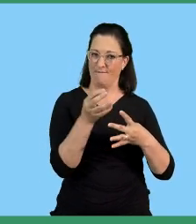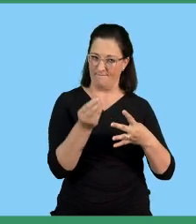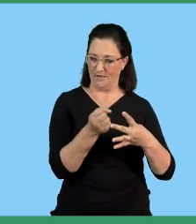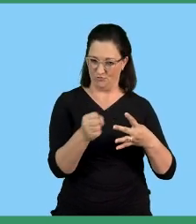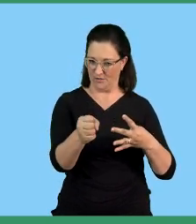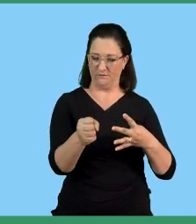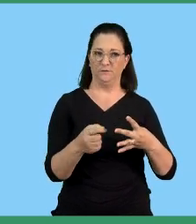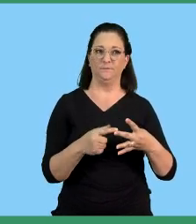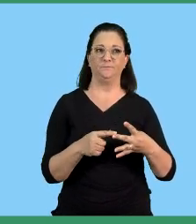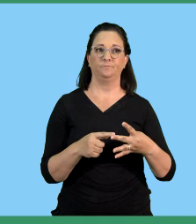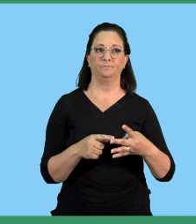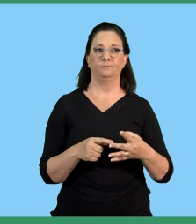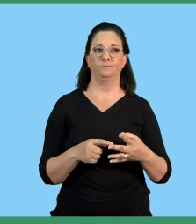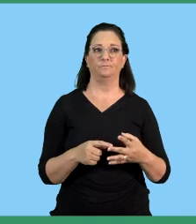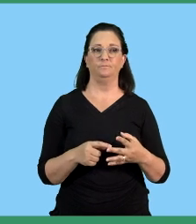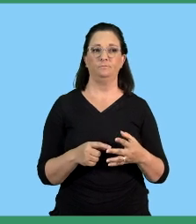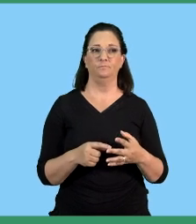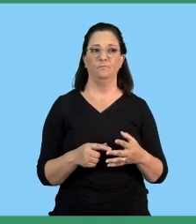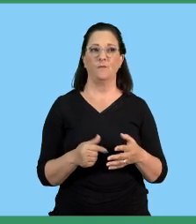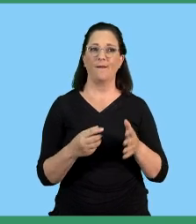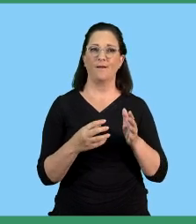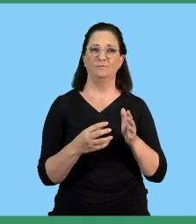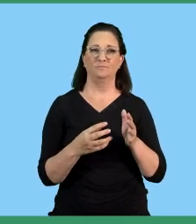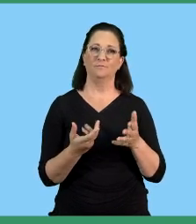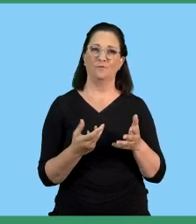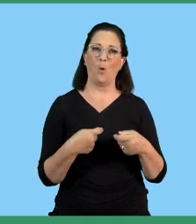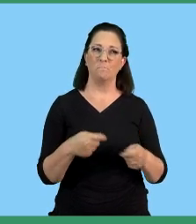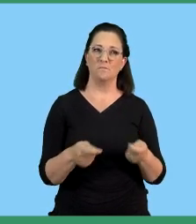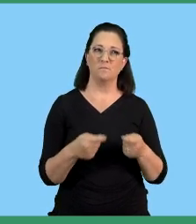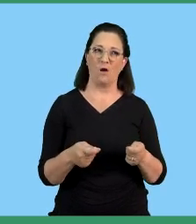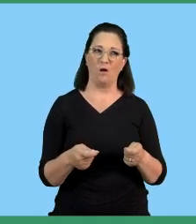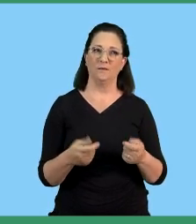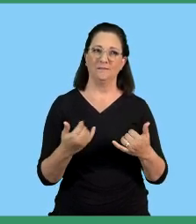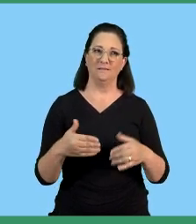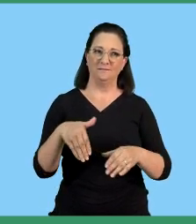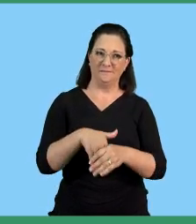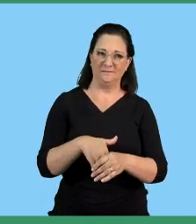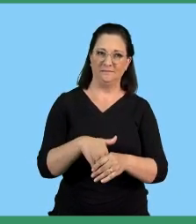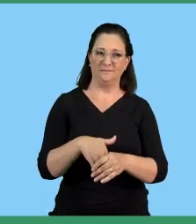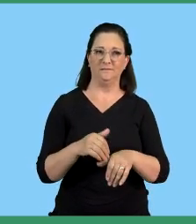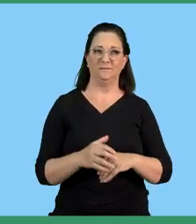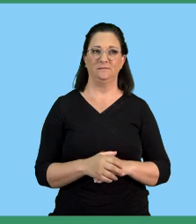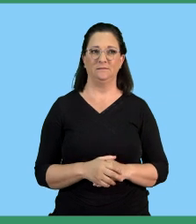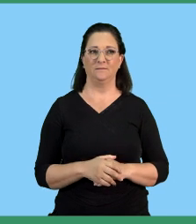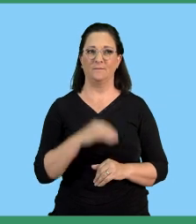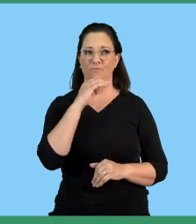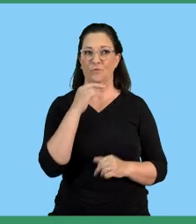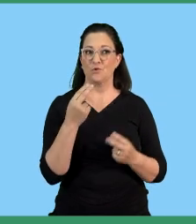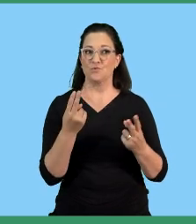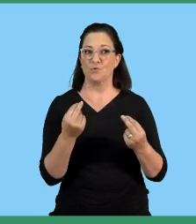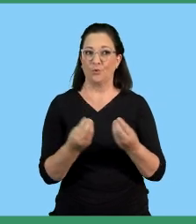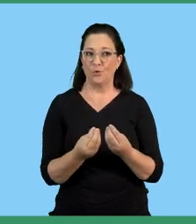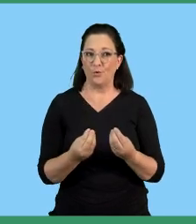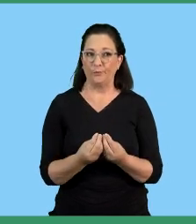three strategies. Right, we've got market penetration. So here, what does it mean? So it means here, new